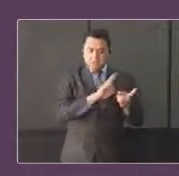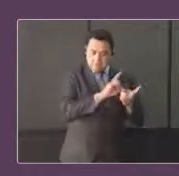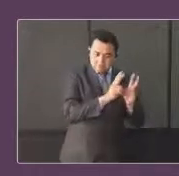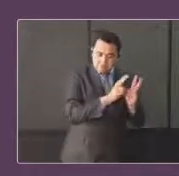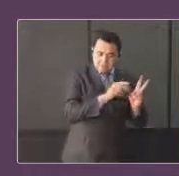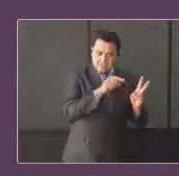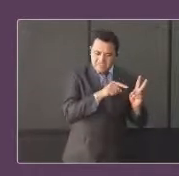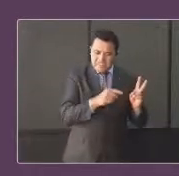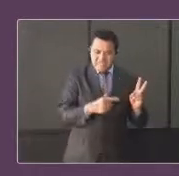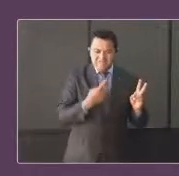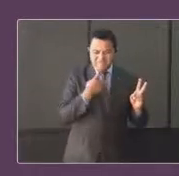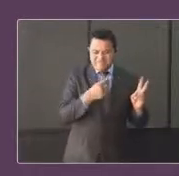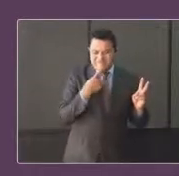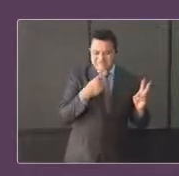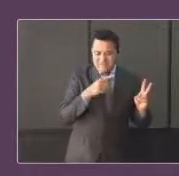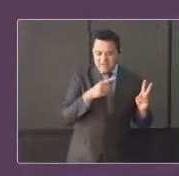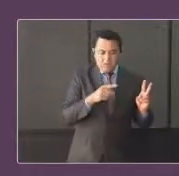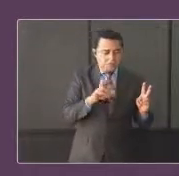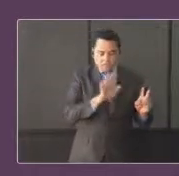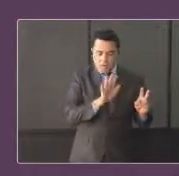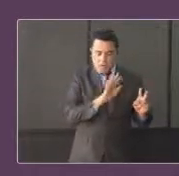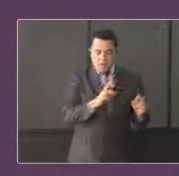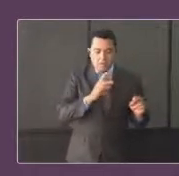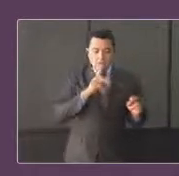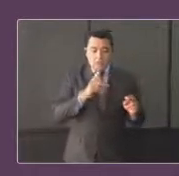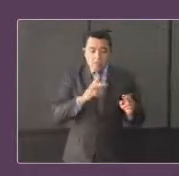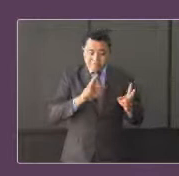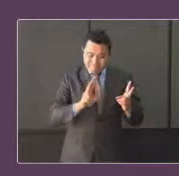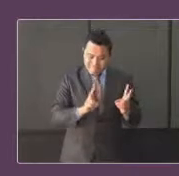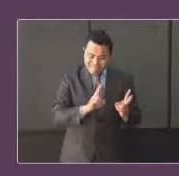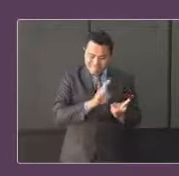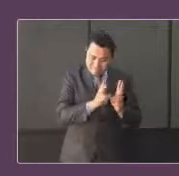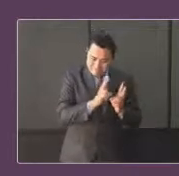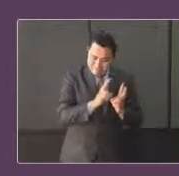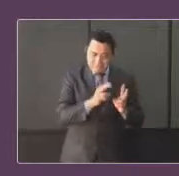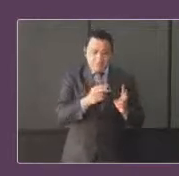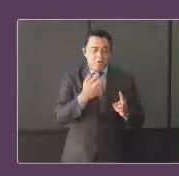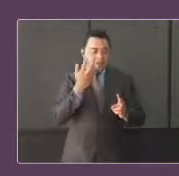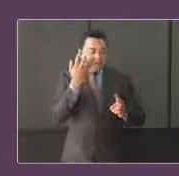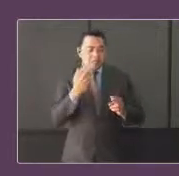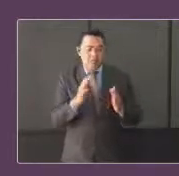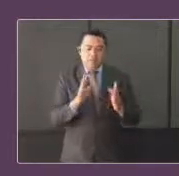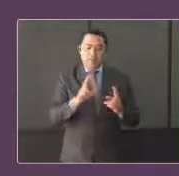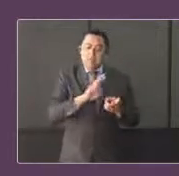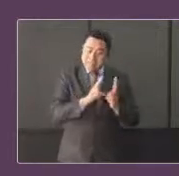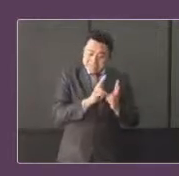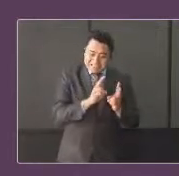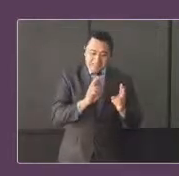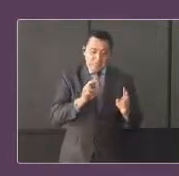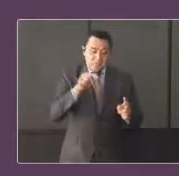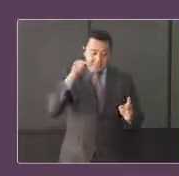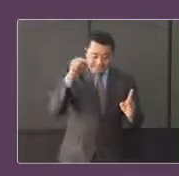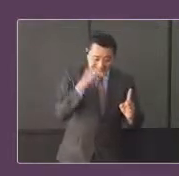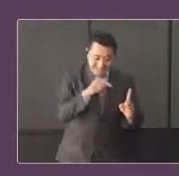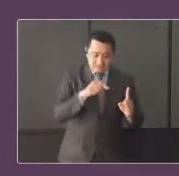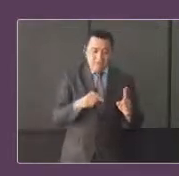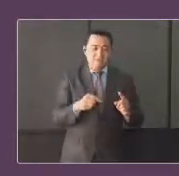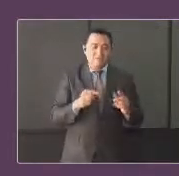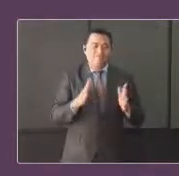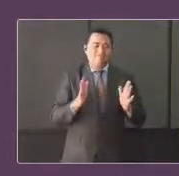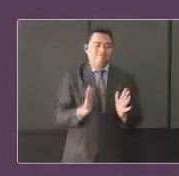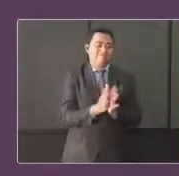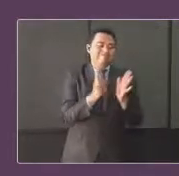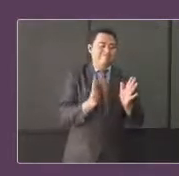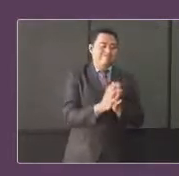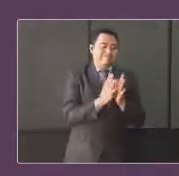complain, but rather that they participate and work together to find solutions. I am talking as a neighbor